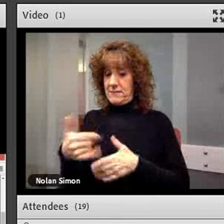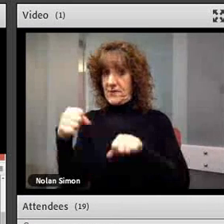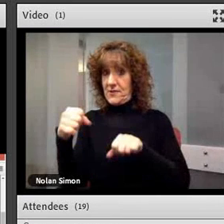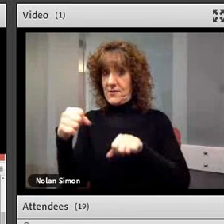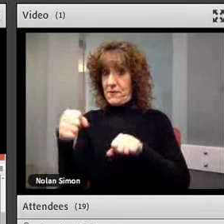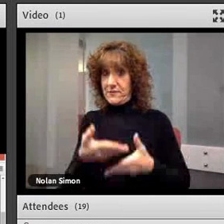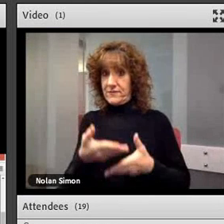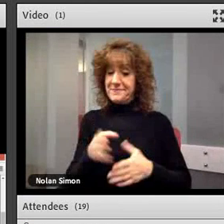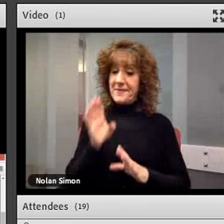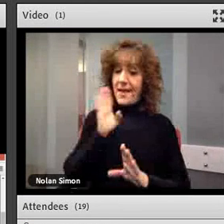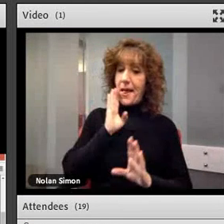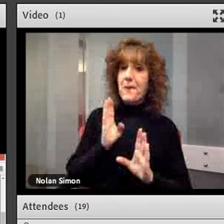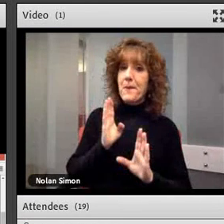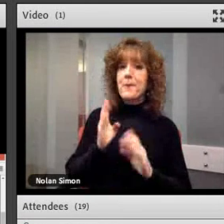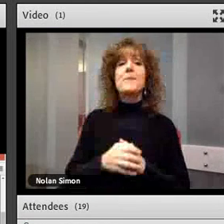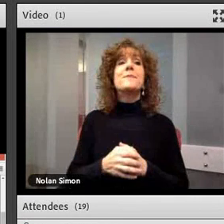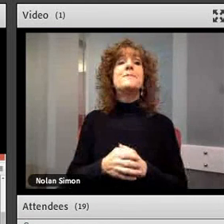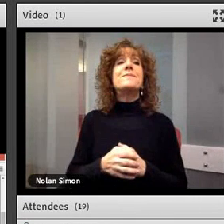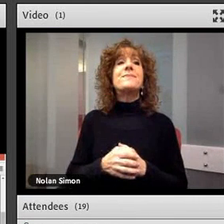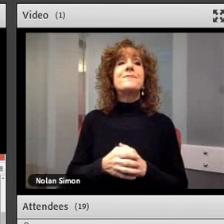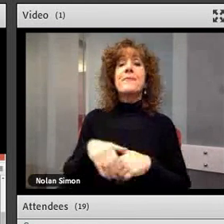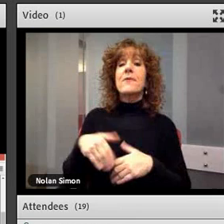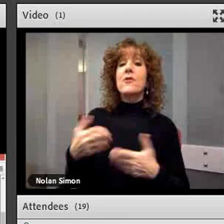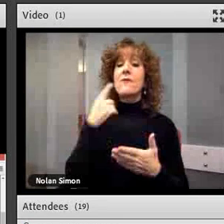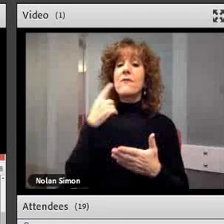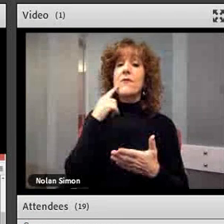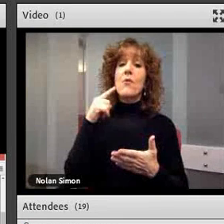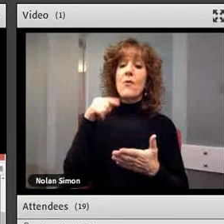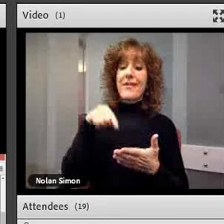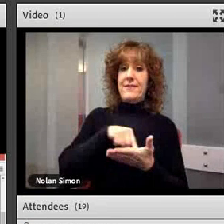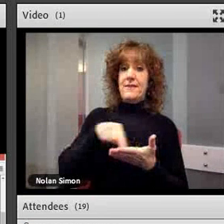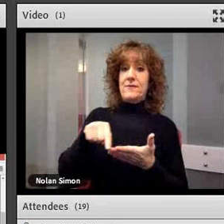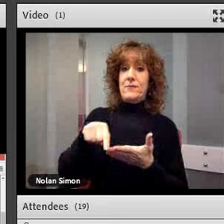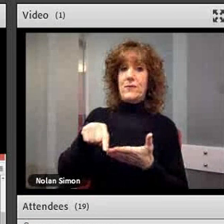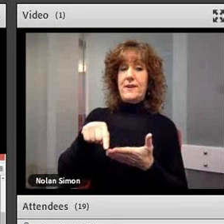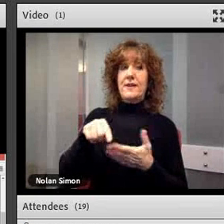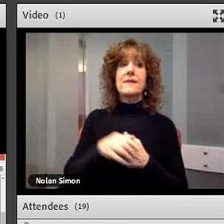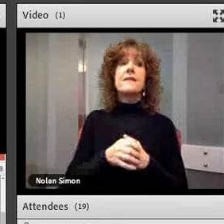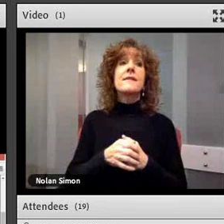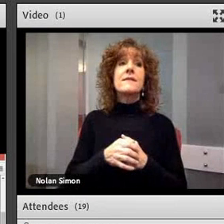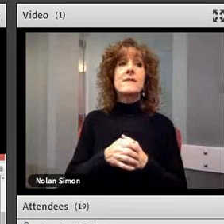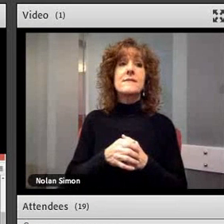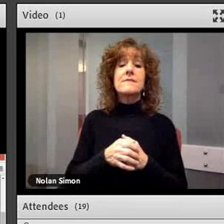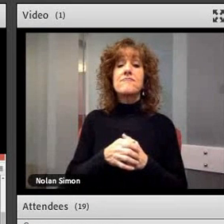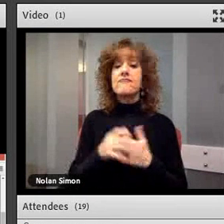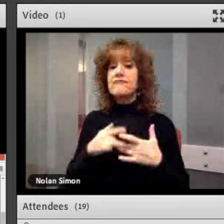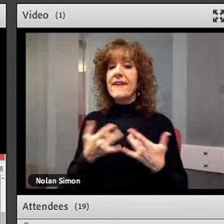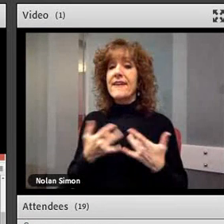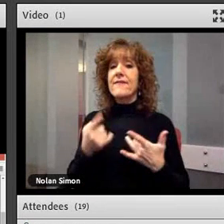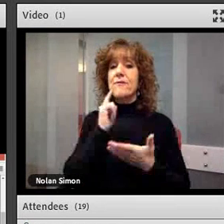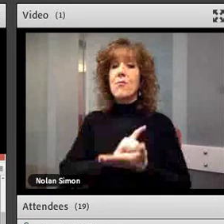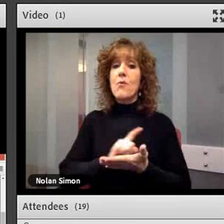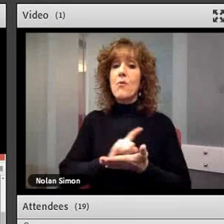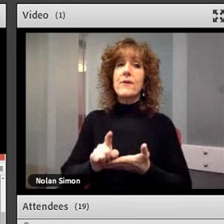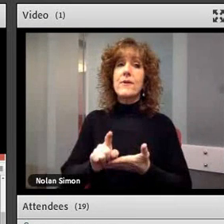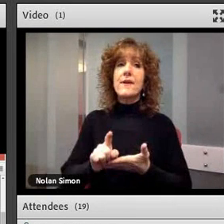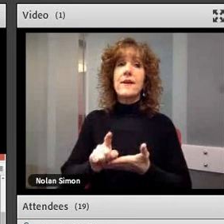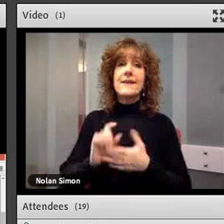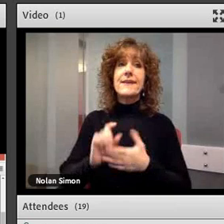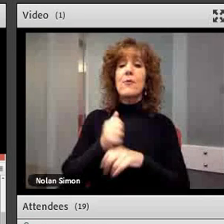Hello. So for this week event, we've set you up with